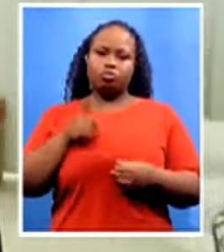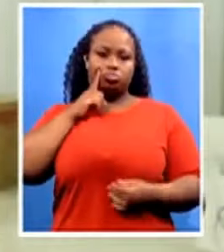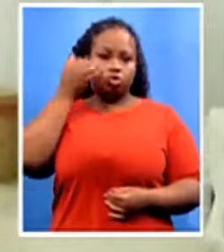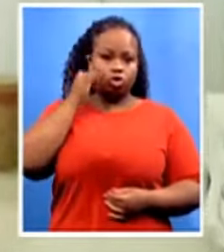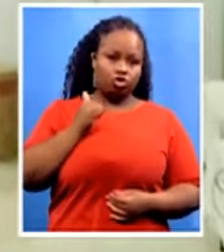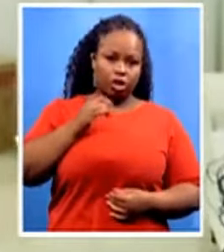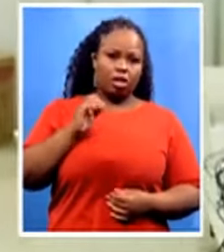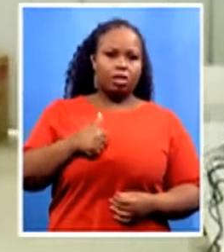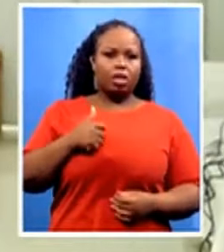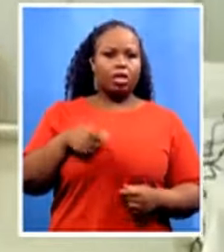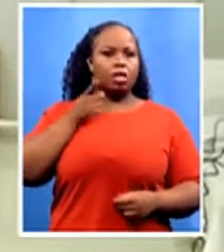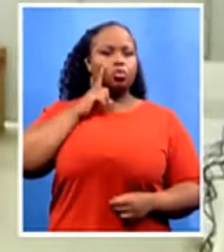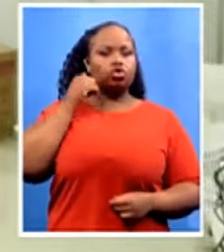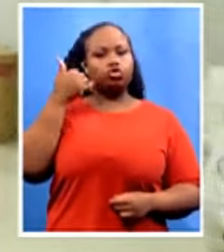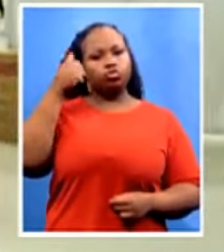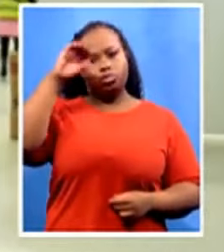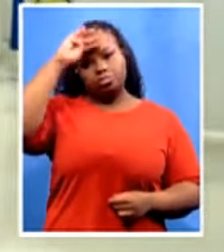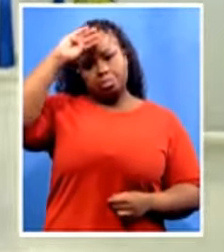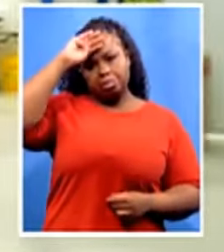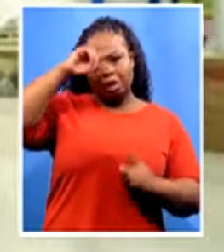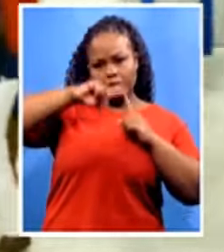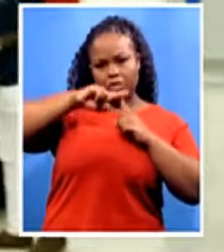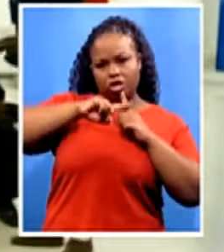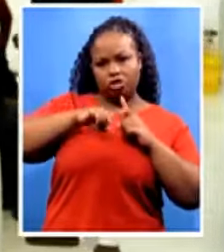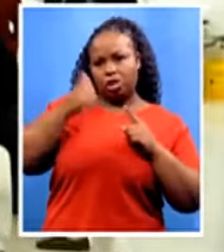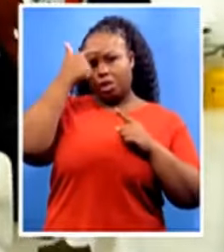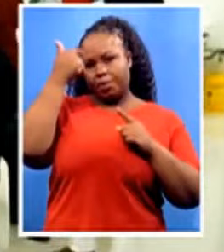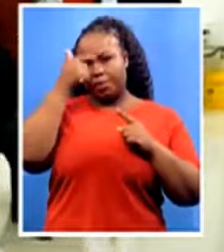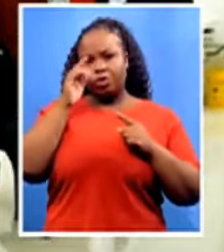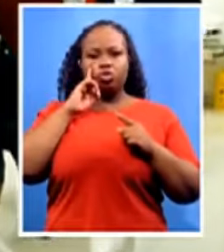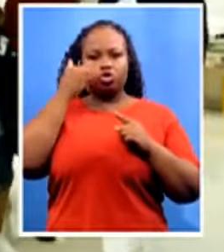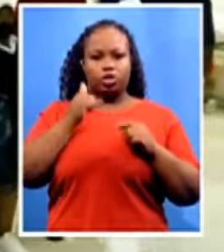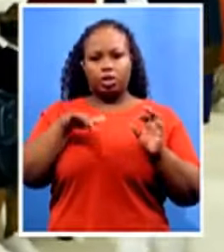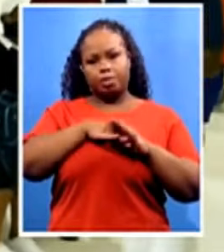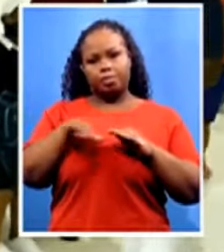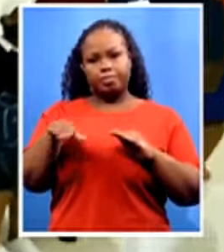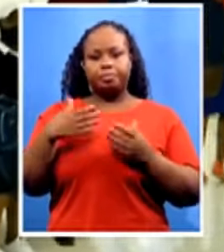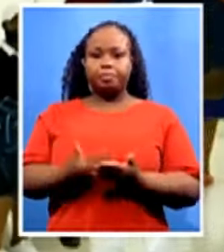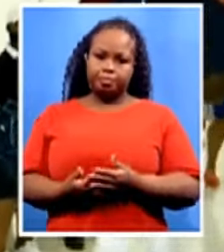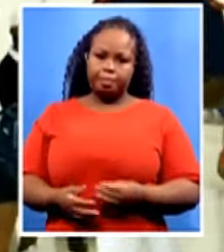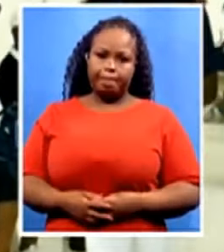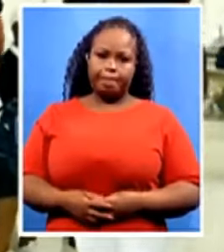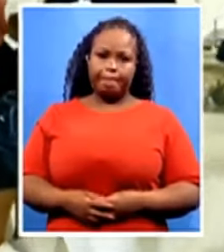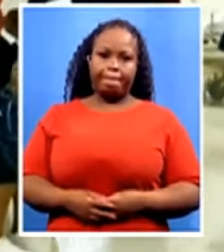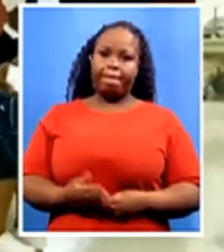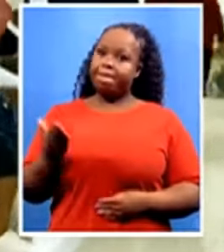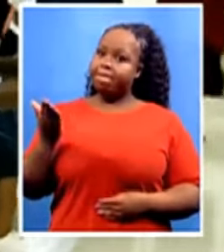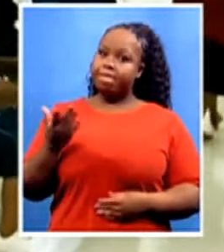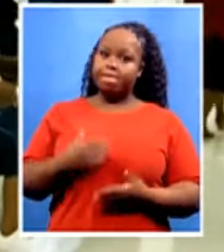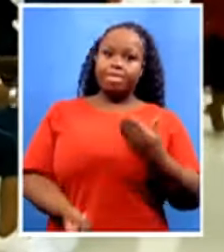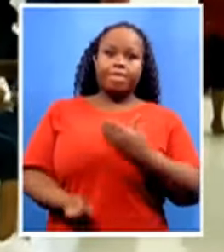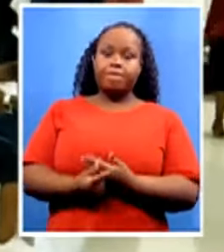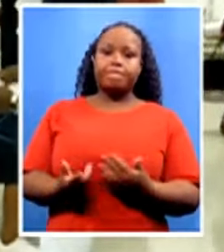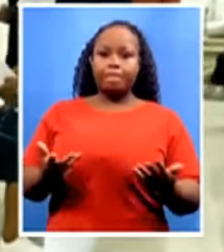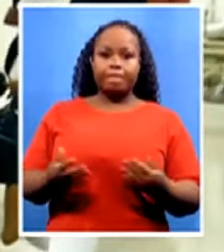be able to move out and cleared. And this is basically where it happens. I think what one needs